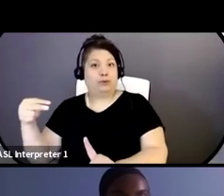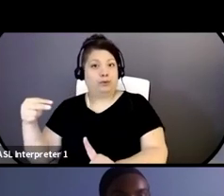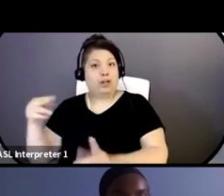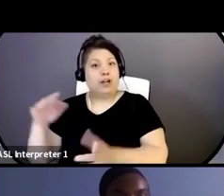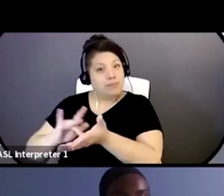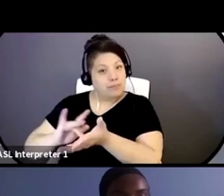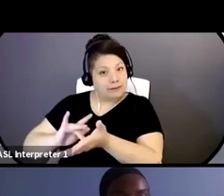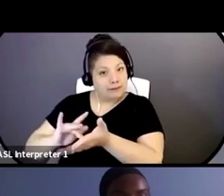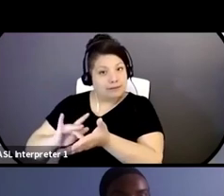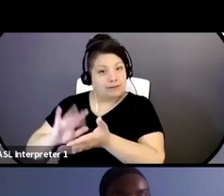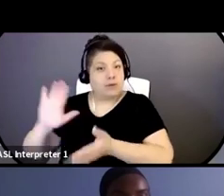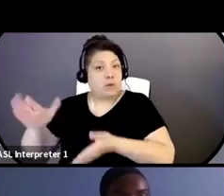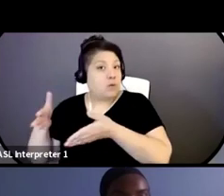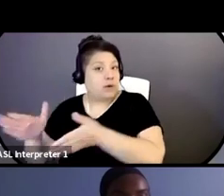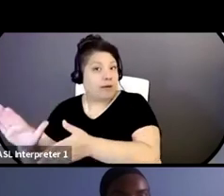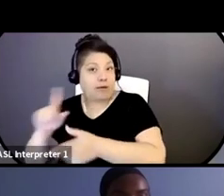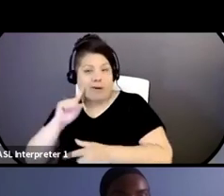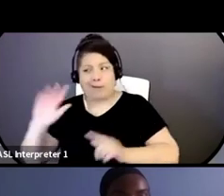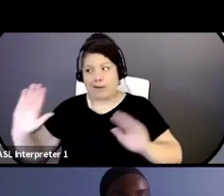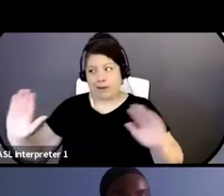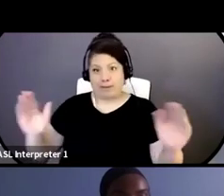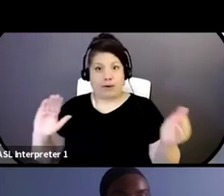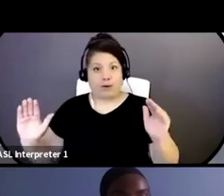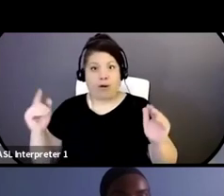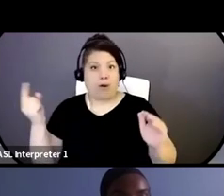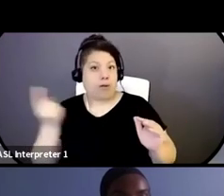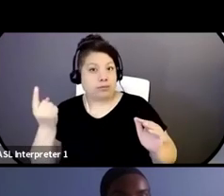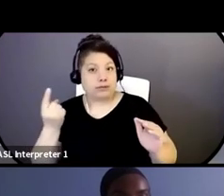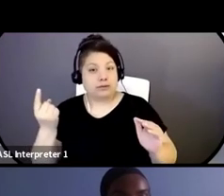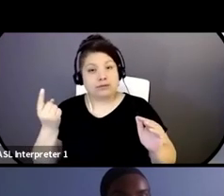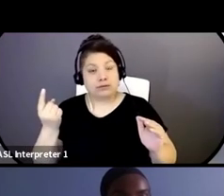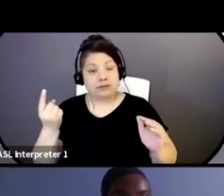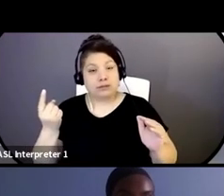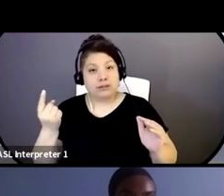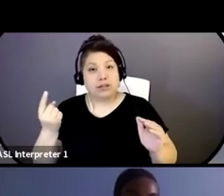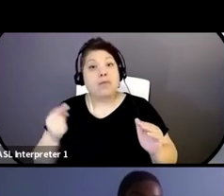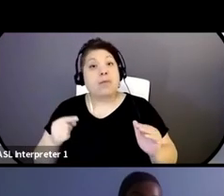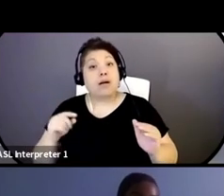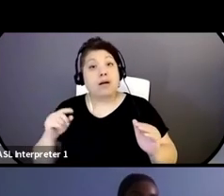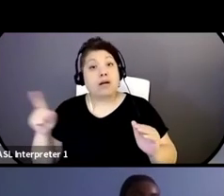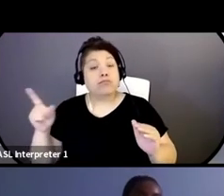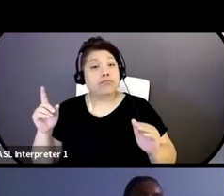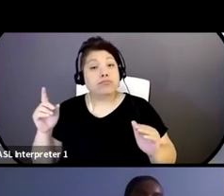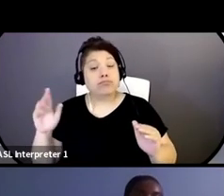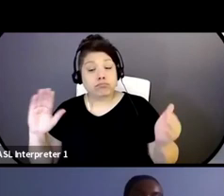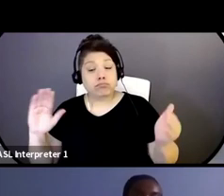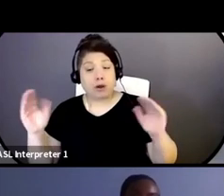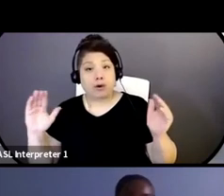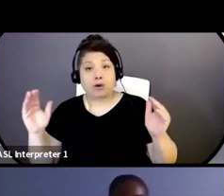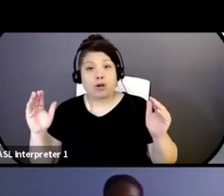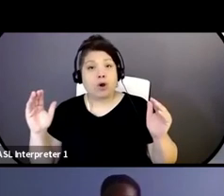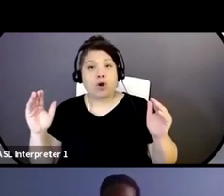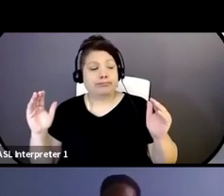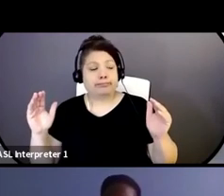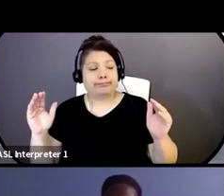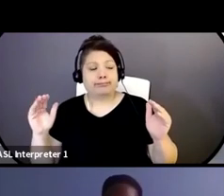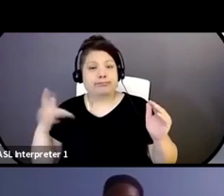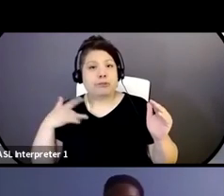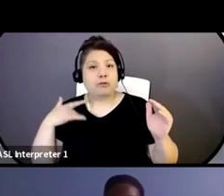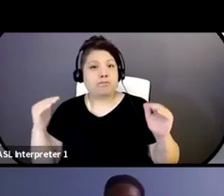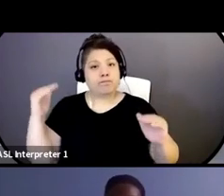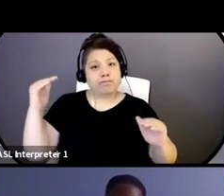this comparing and things like that, but in not listening to our voices.